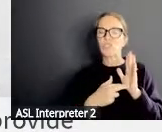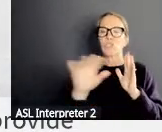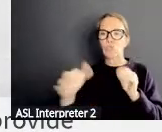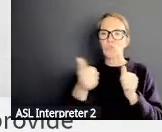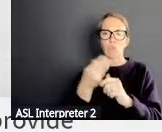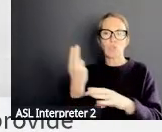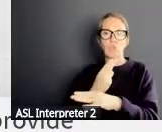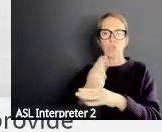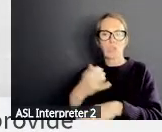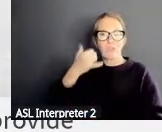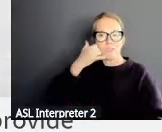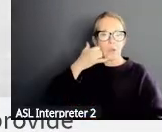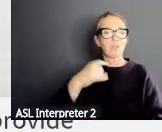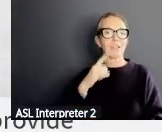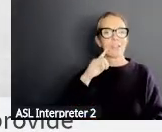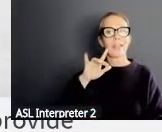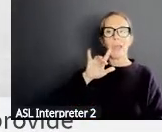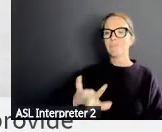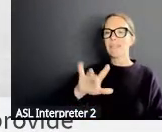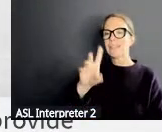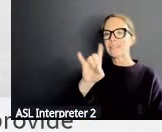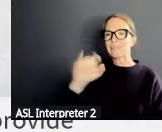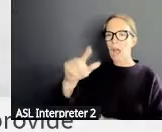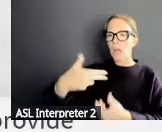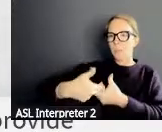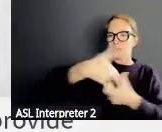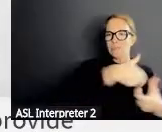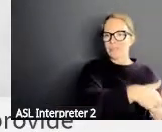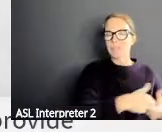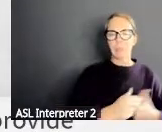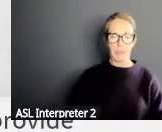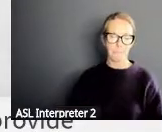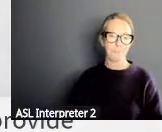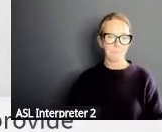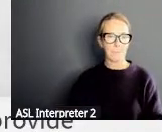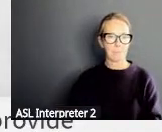the dial-in participant hotline.